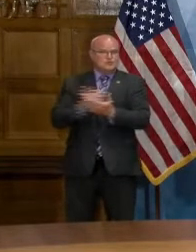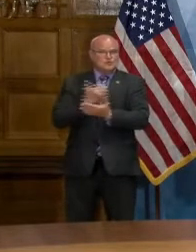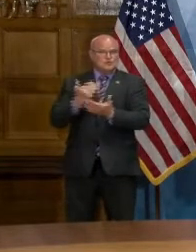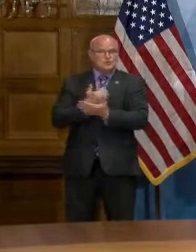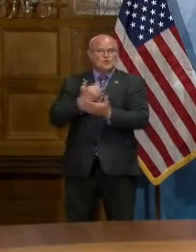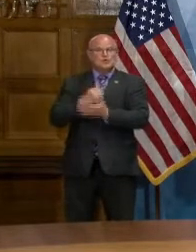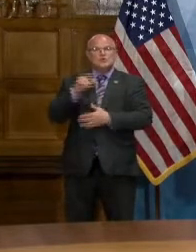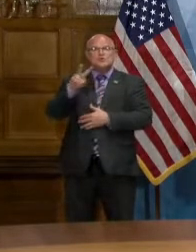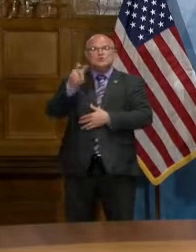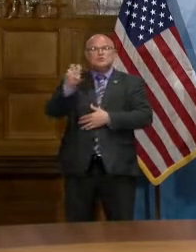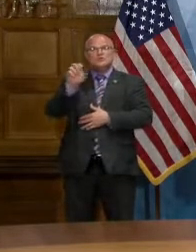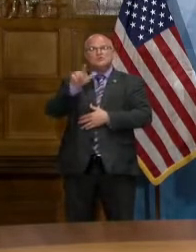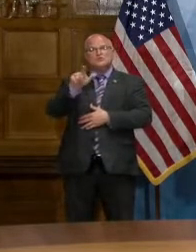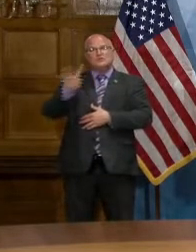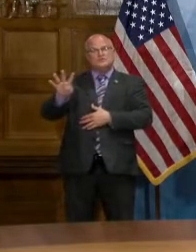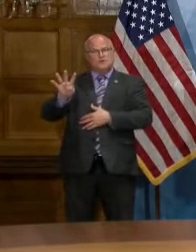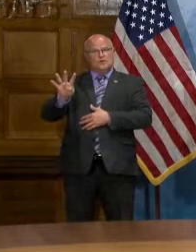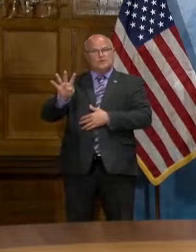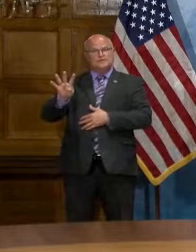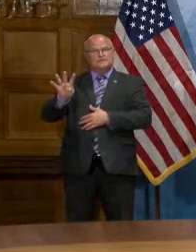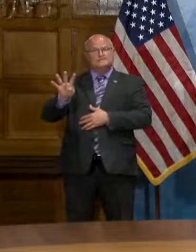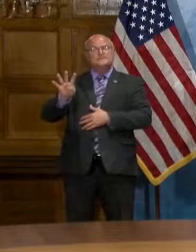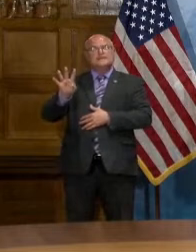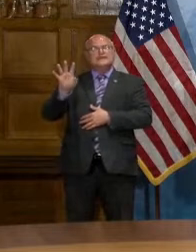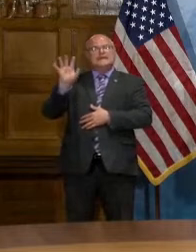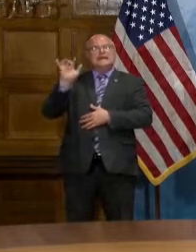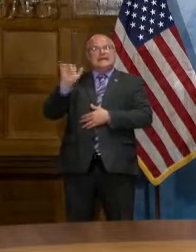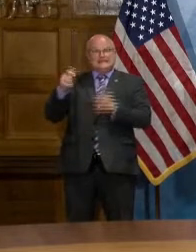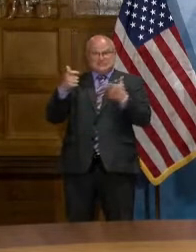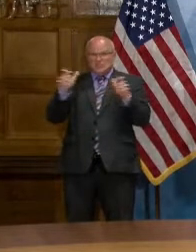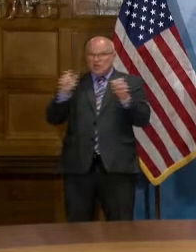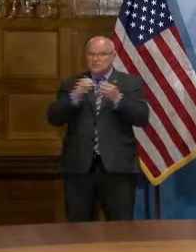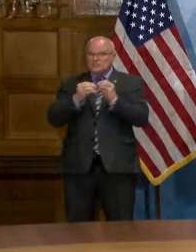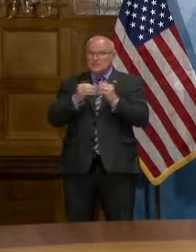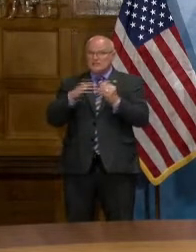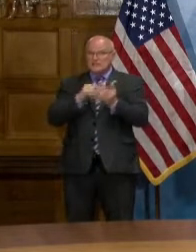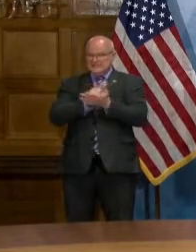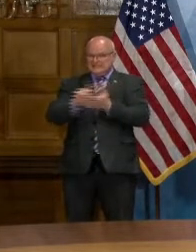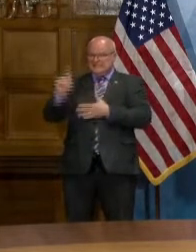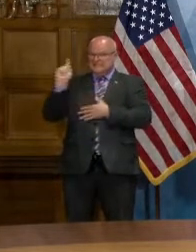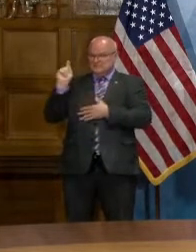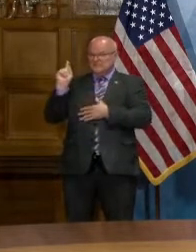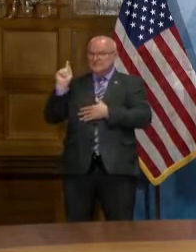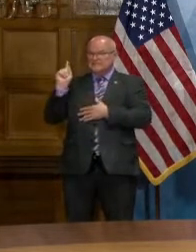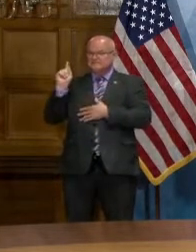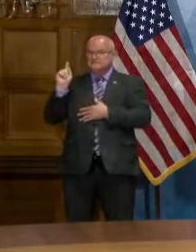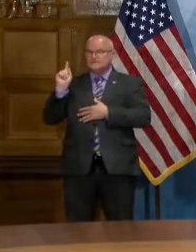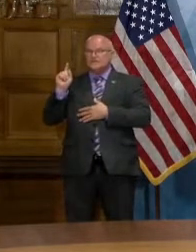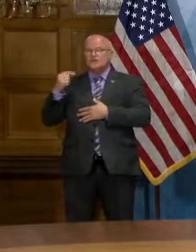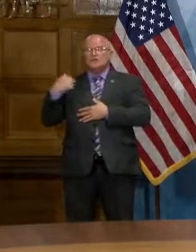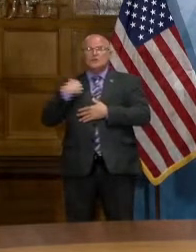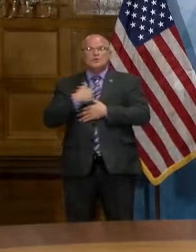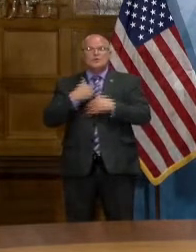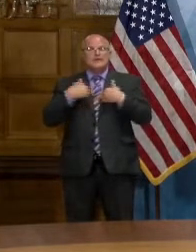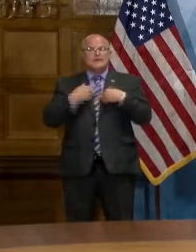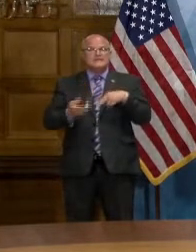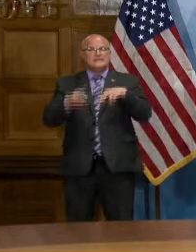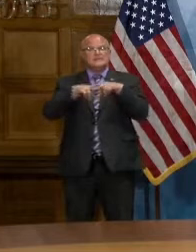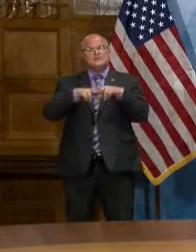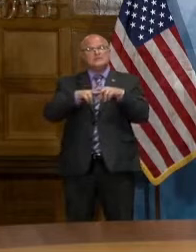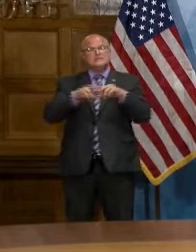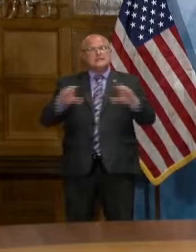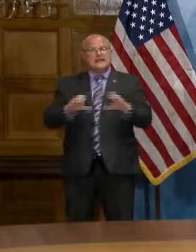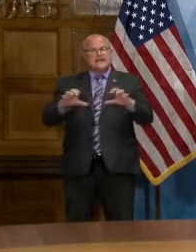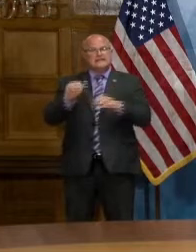of 224. That is a larger number than a week ago. We have an increase in the